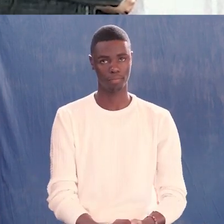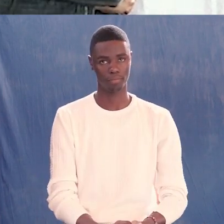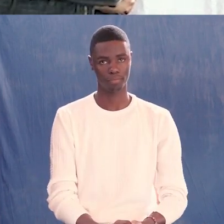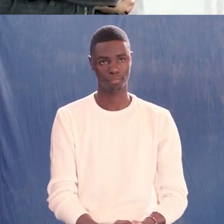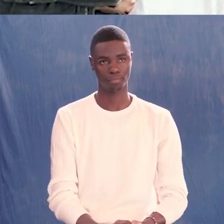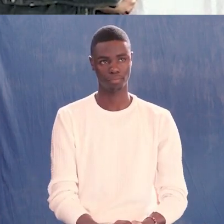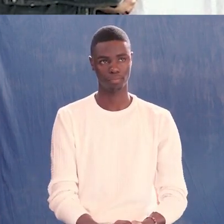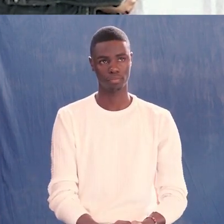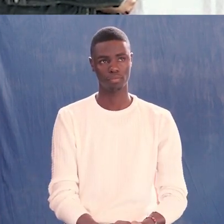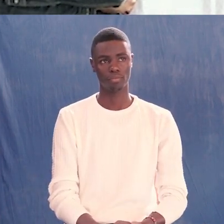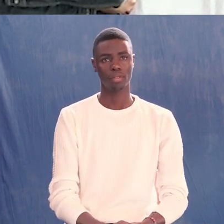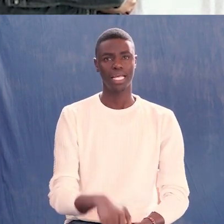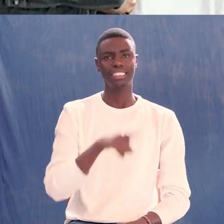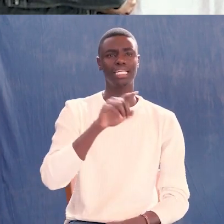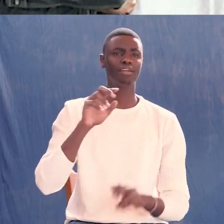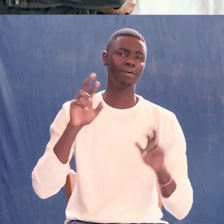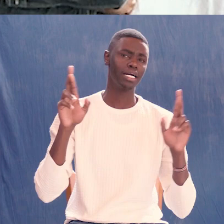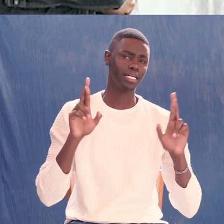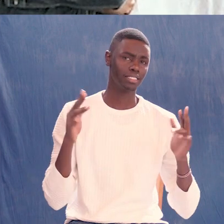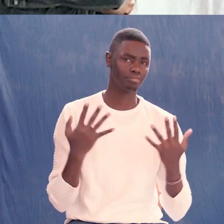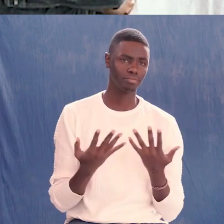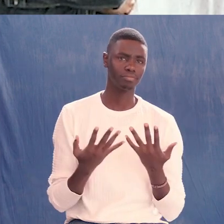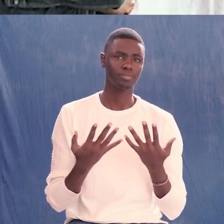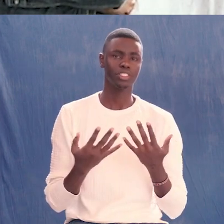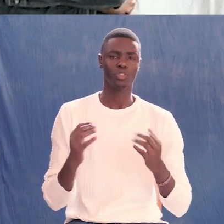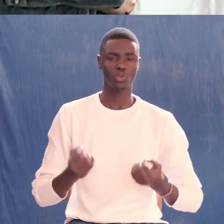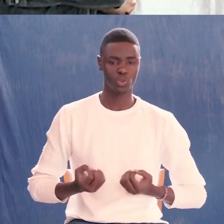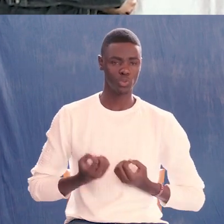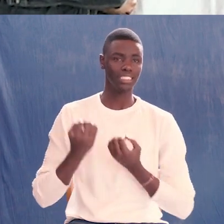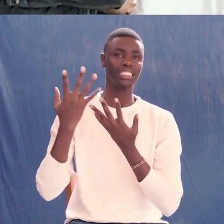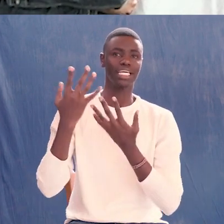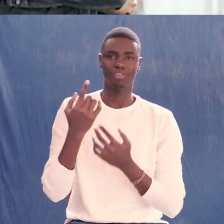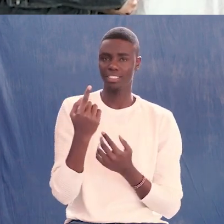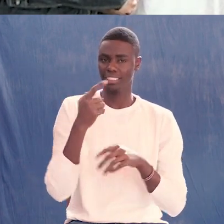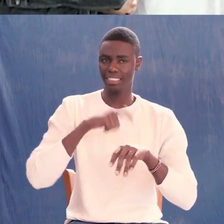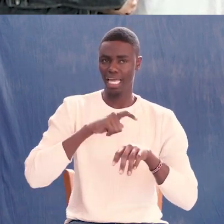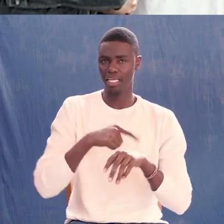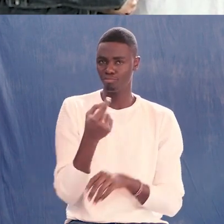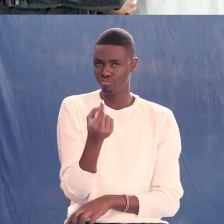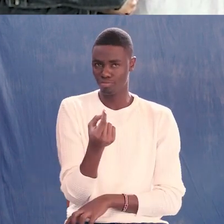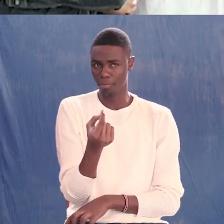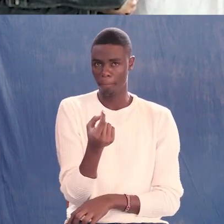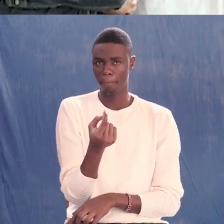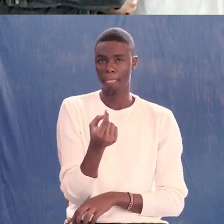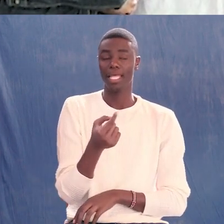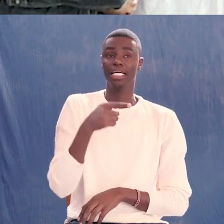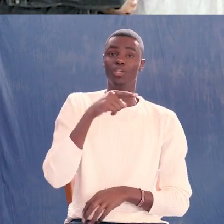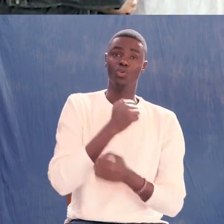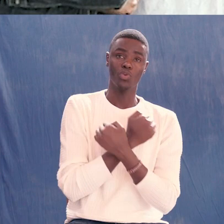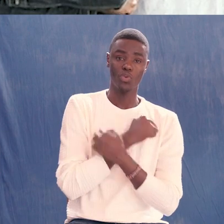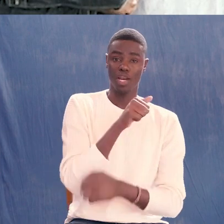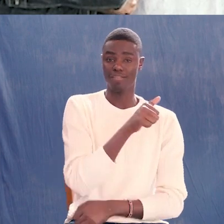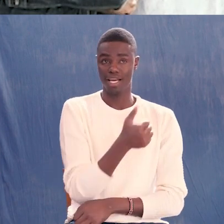Are you willing to sacrifice a little bit that you might love others?